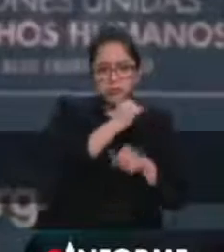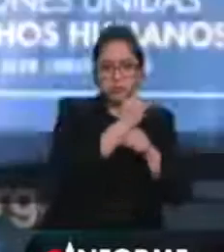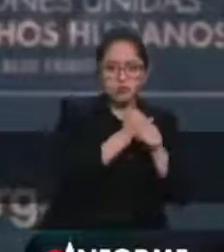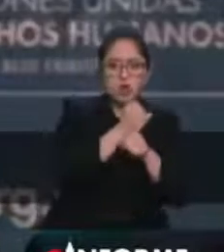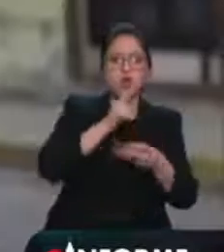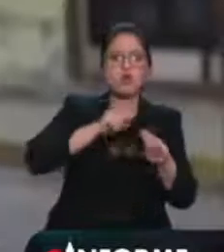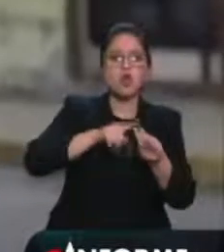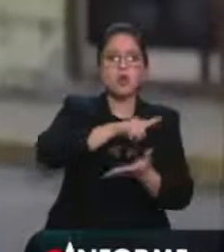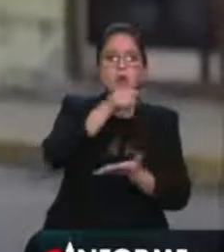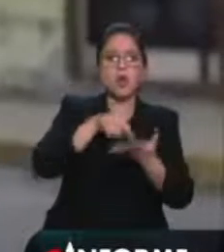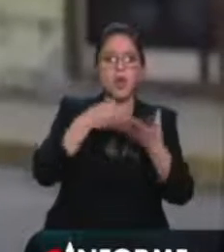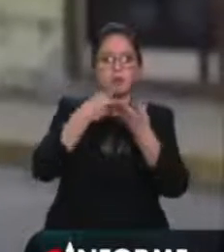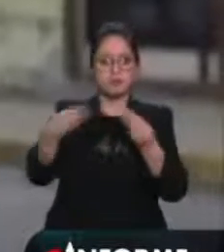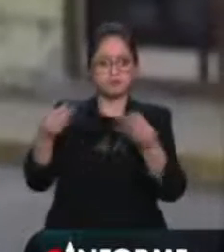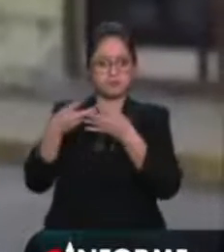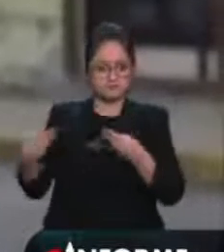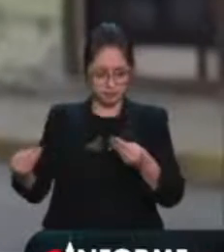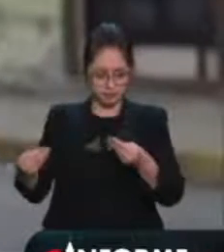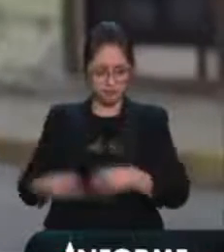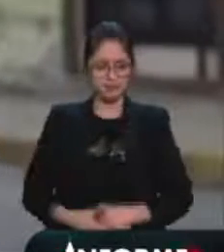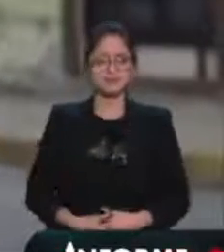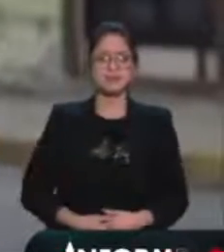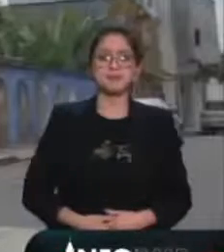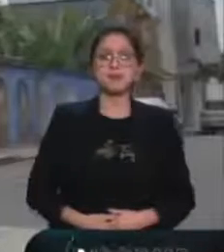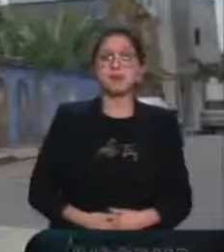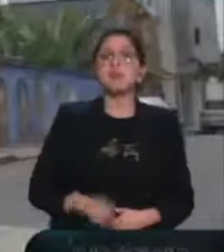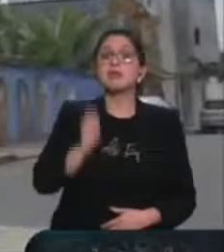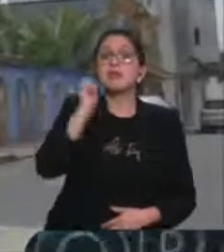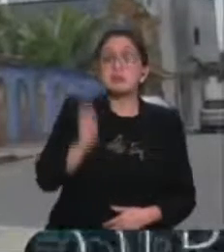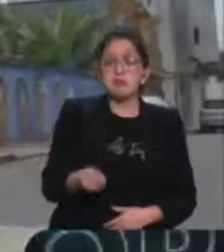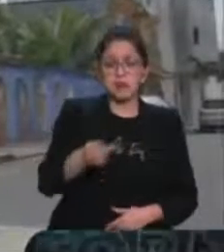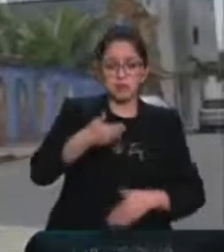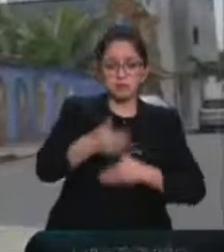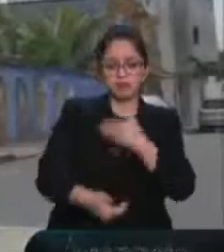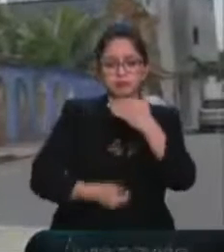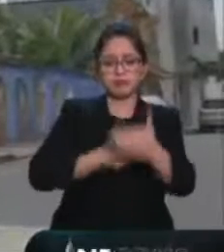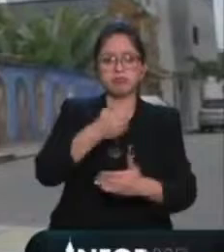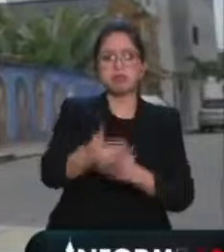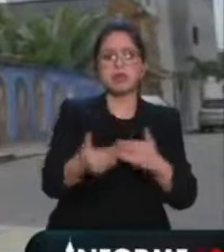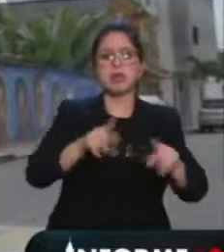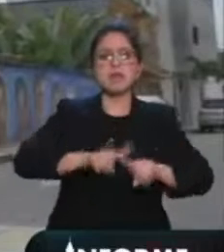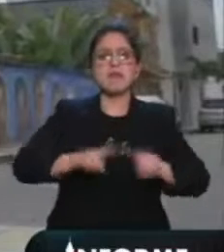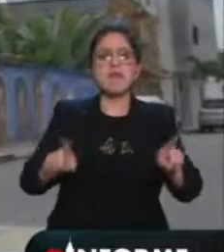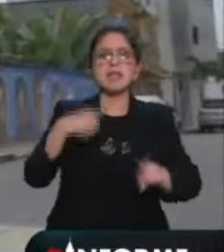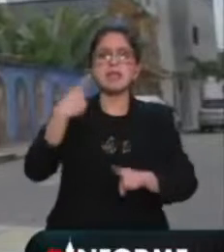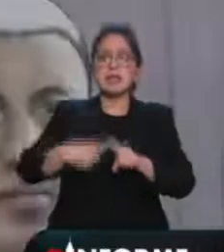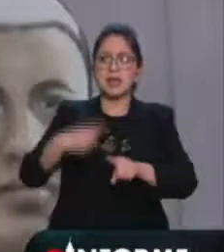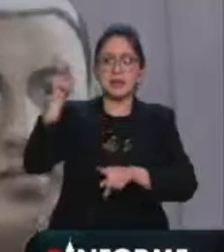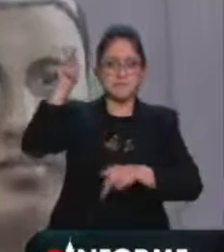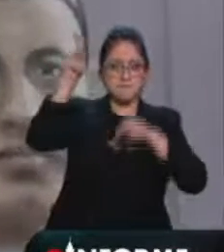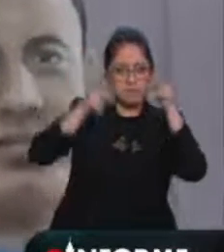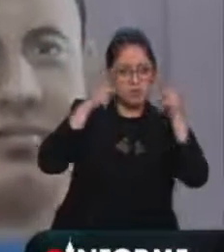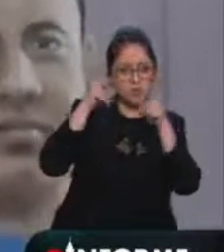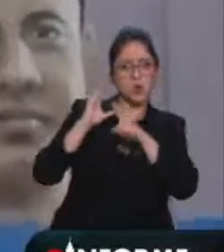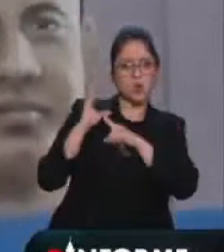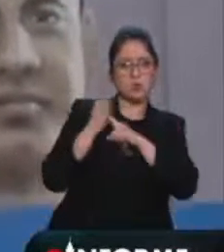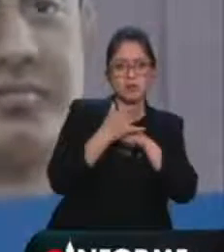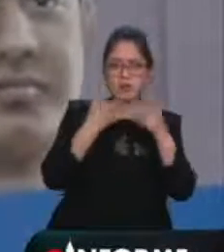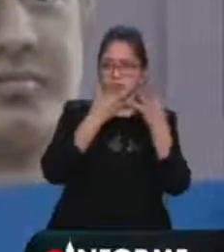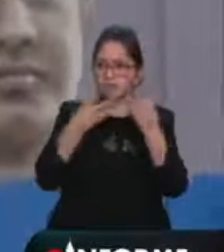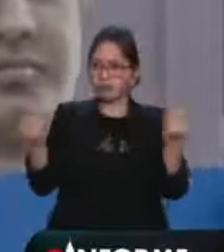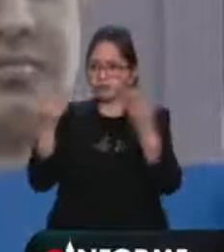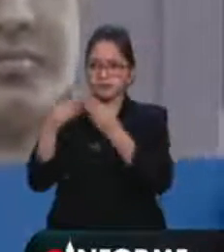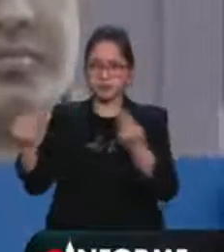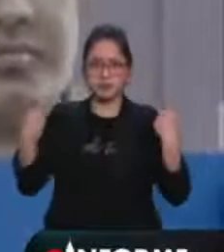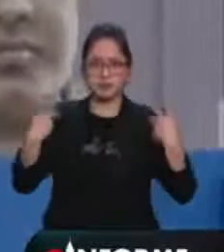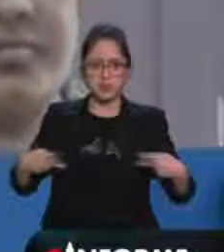took place. Ahora, la situación marca un camino distinto con la visita del Comité contra las Desapariciones